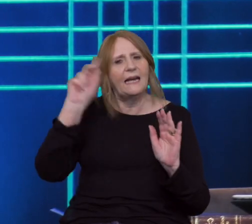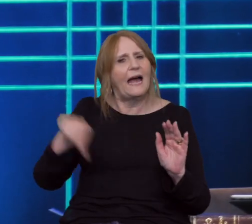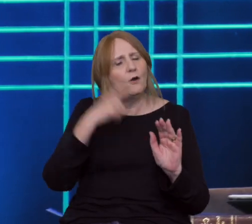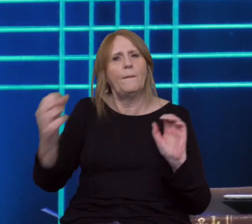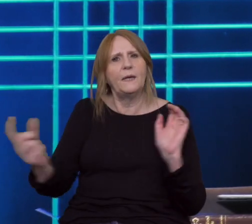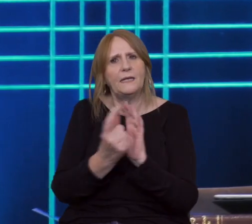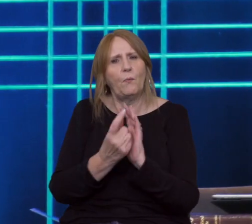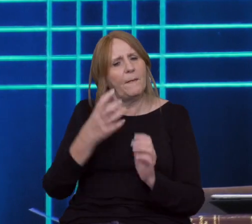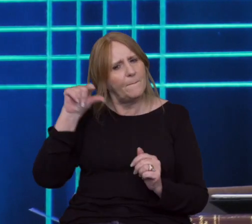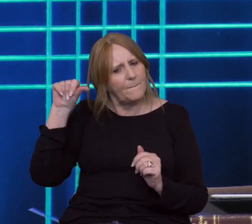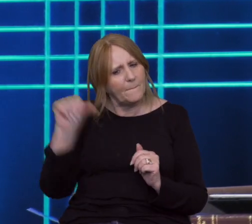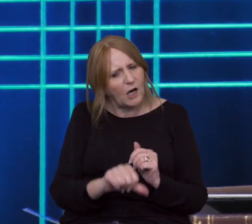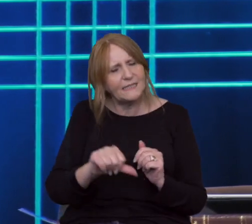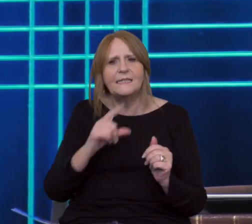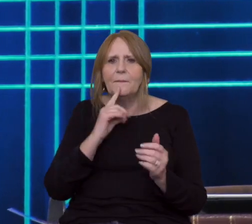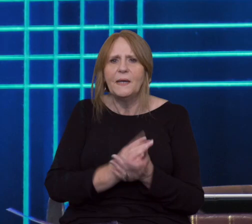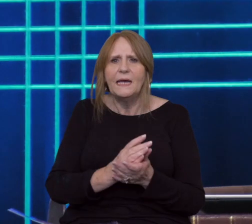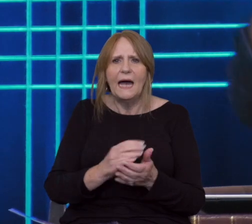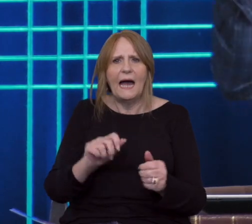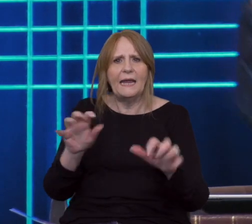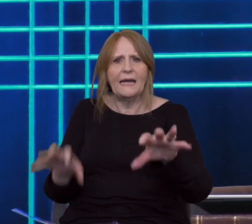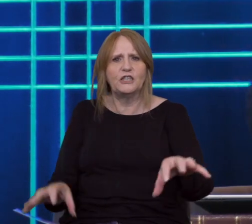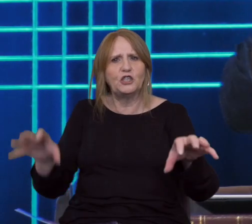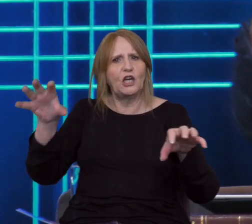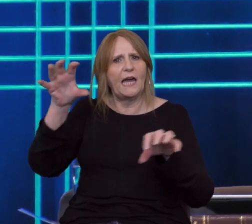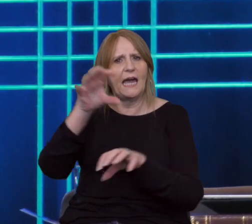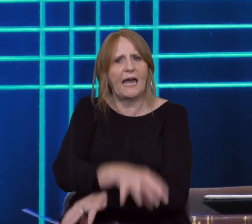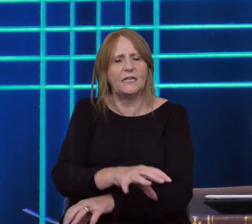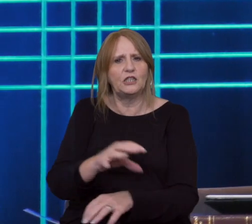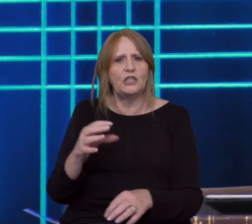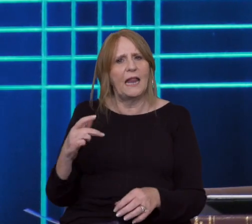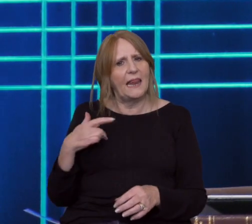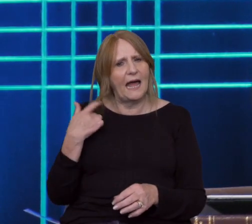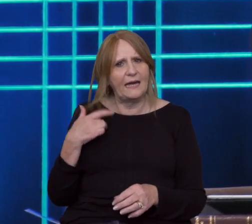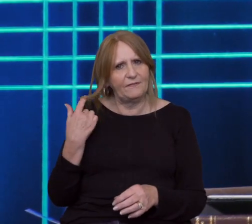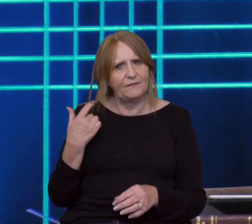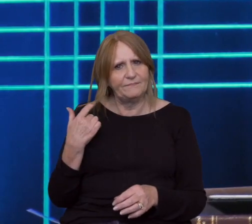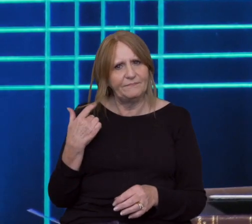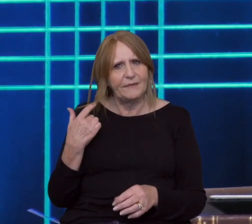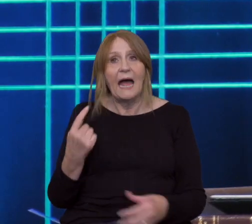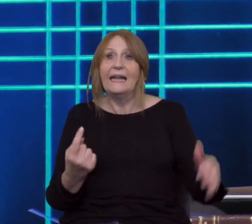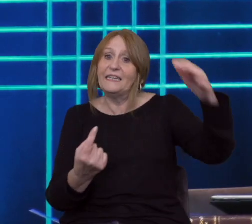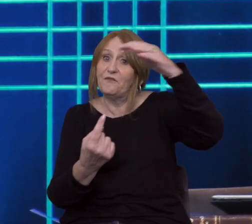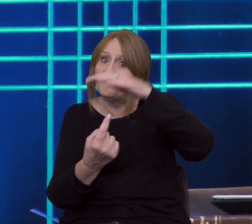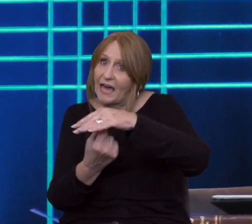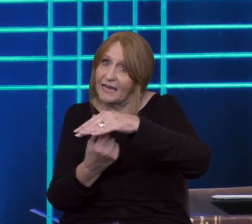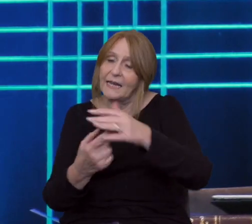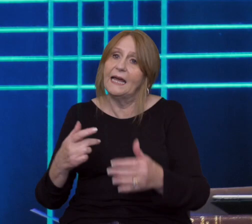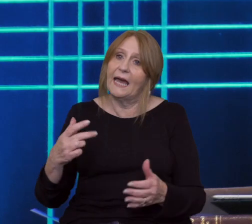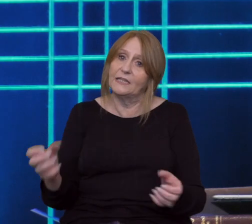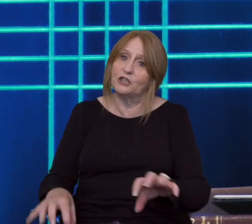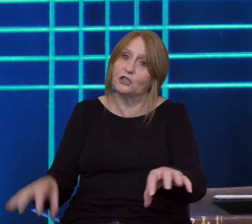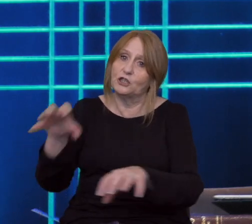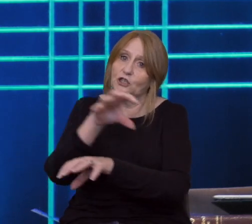an exchanged life, and not just an exchanged life, a divine exchanged life, because there was one